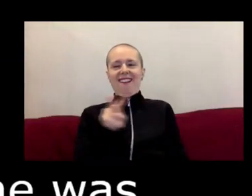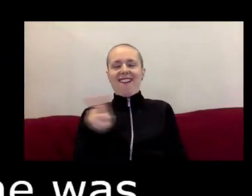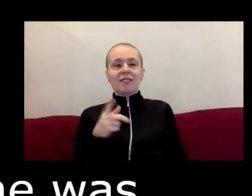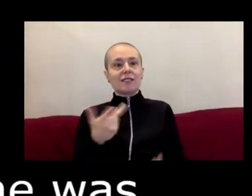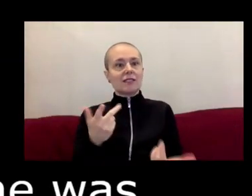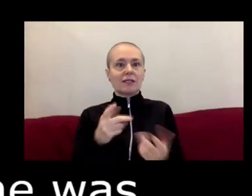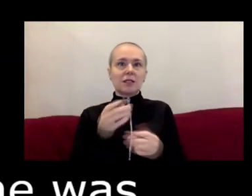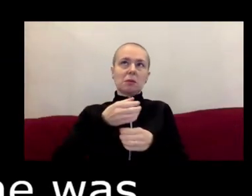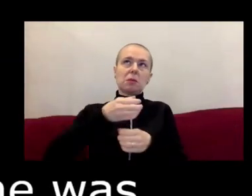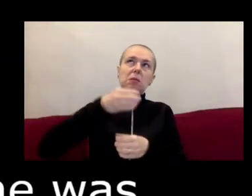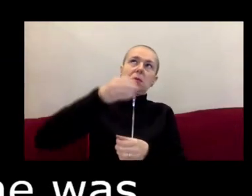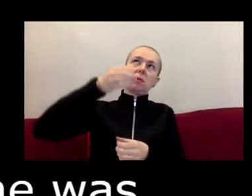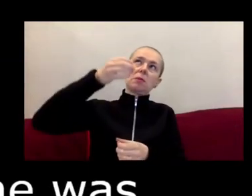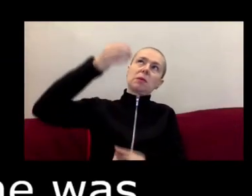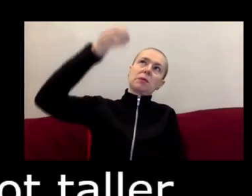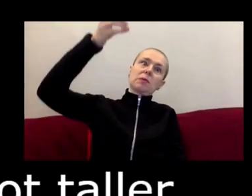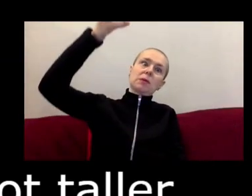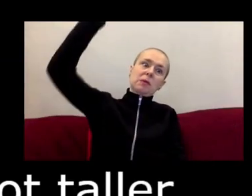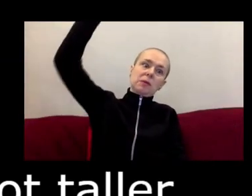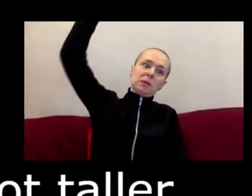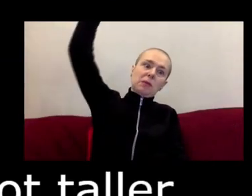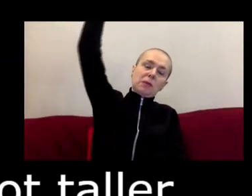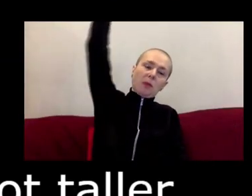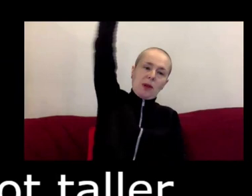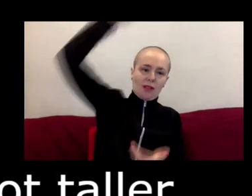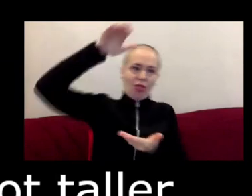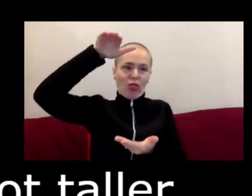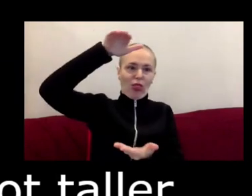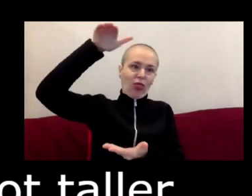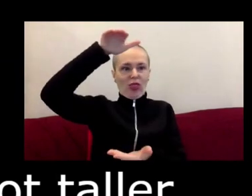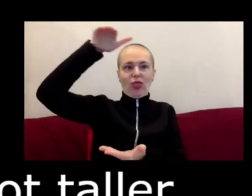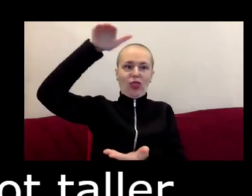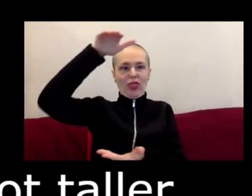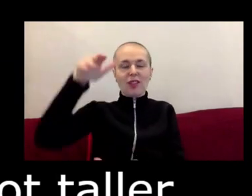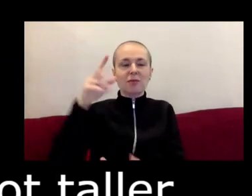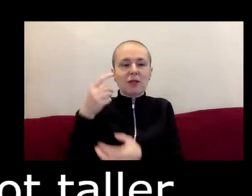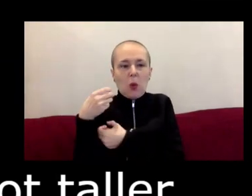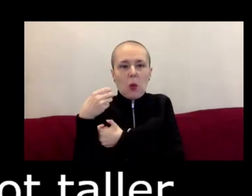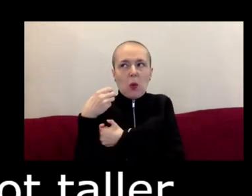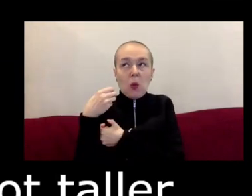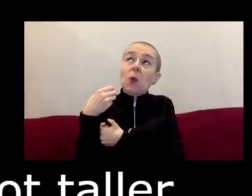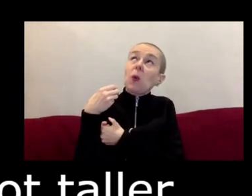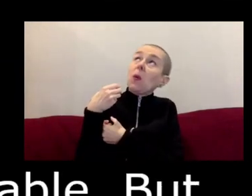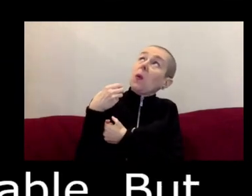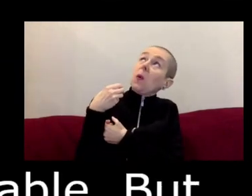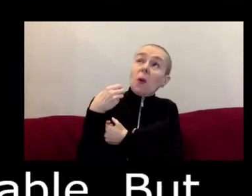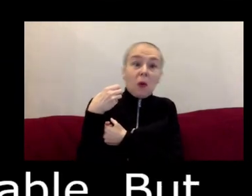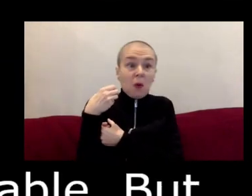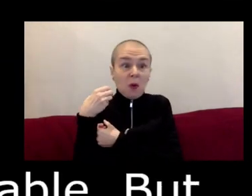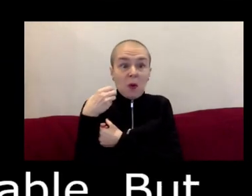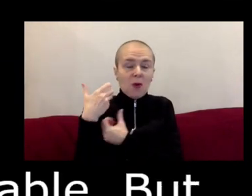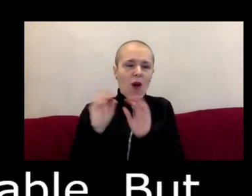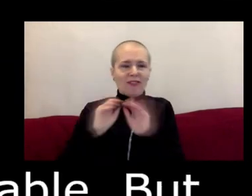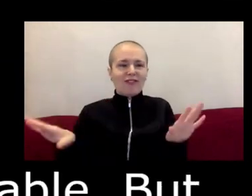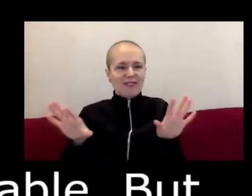taller than him. It's very unstable, but he's like holding it so it won't like fall